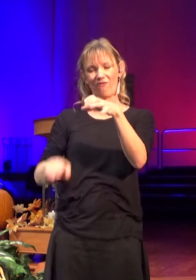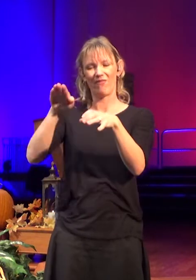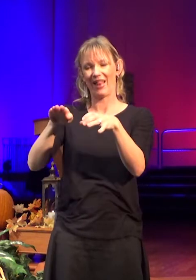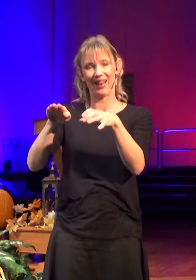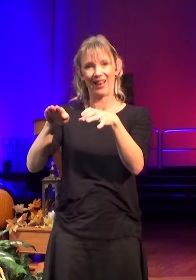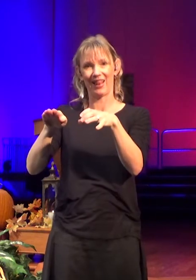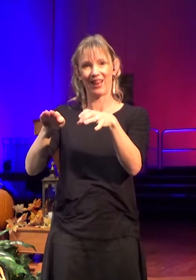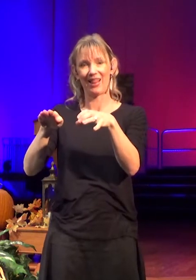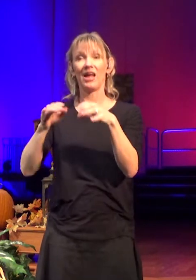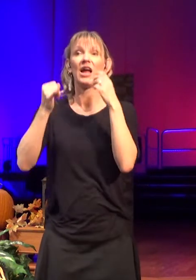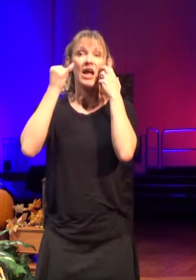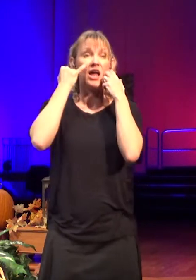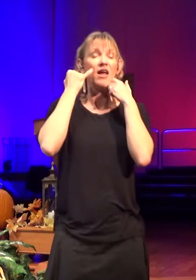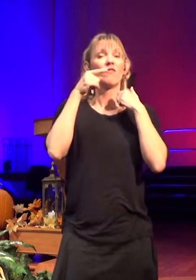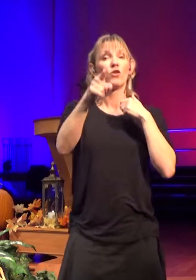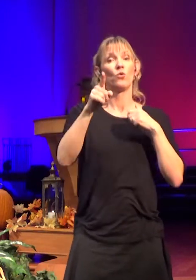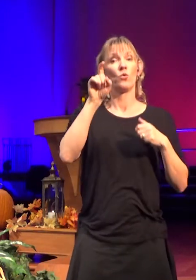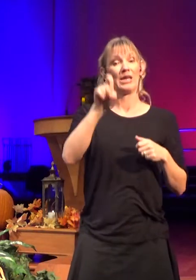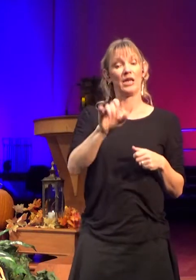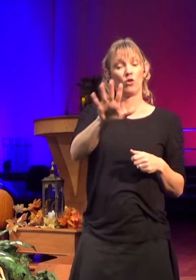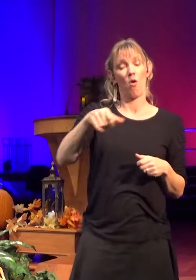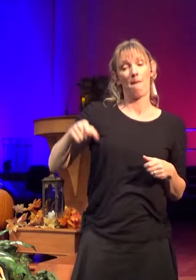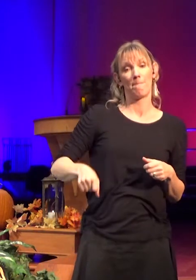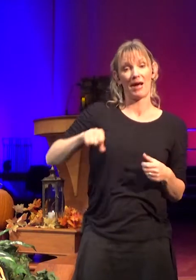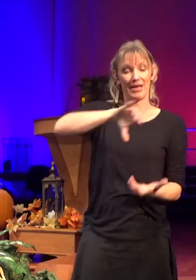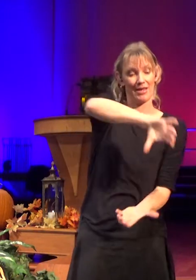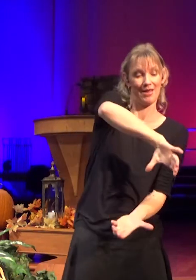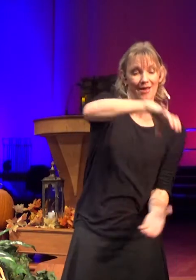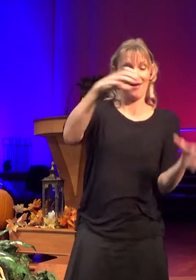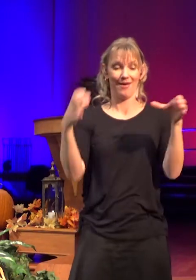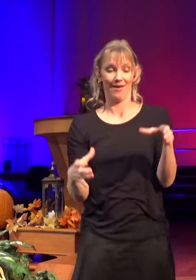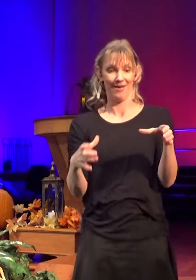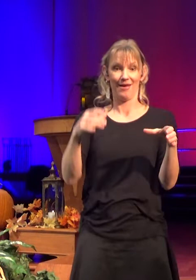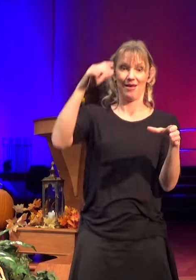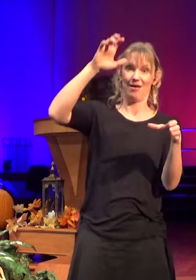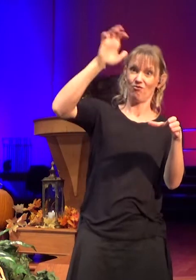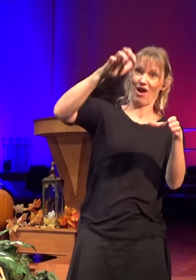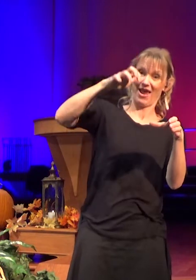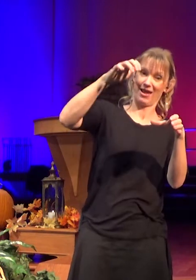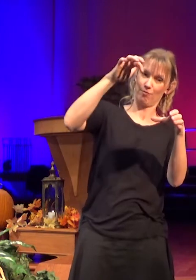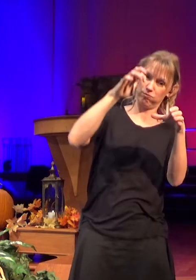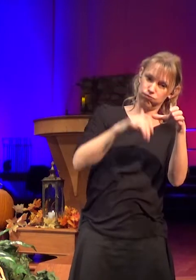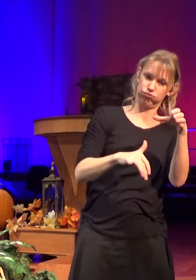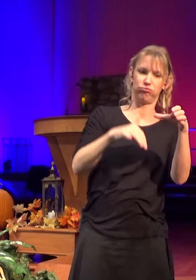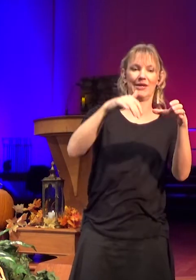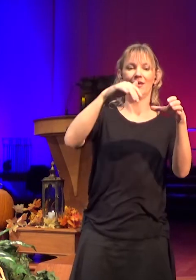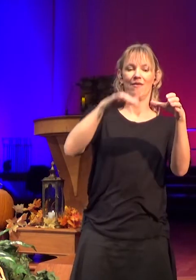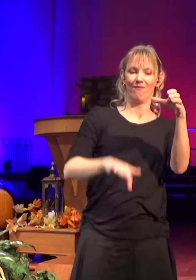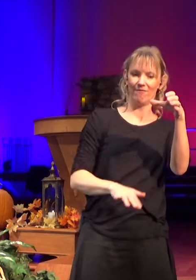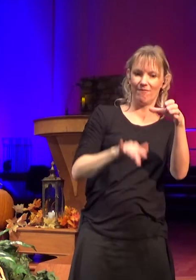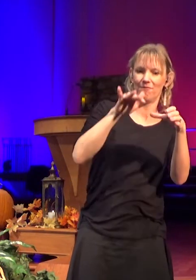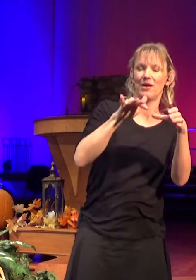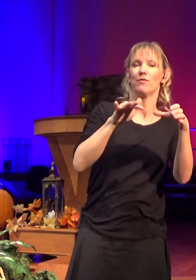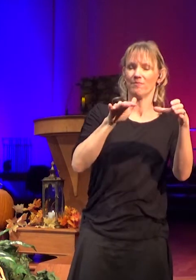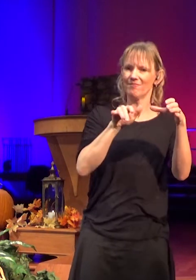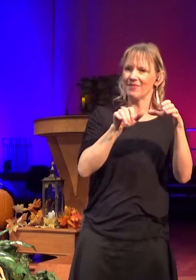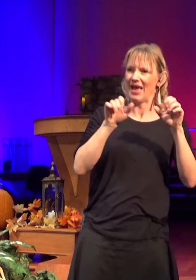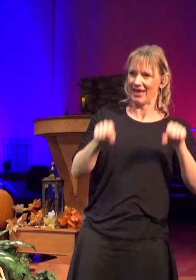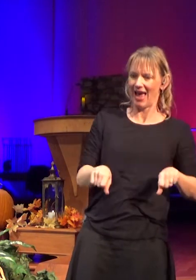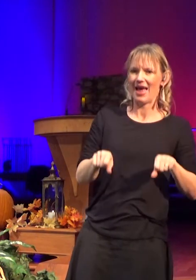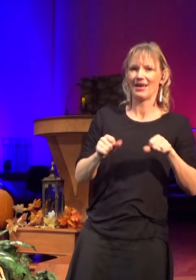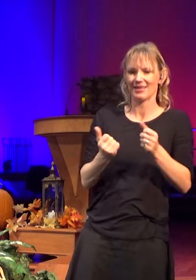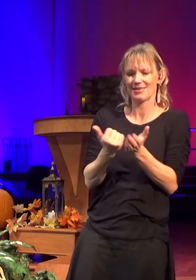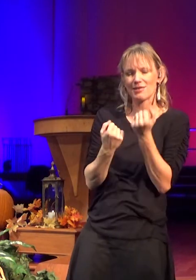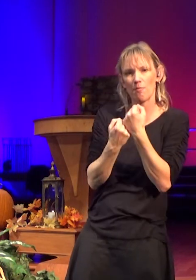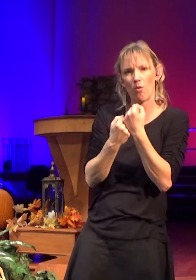And know that if it's just about turning your own bucket upside down to be receptive to the light of truth, that it can spill